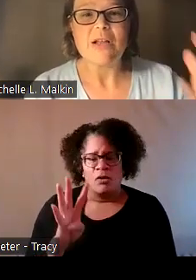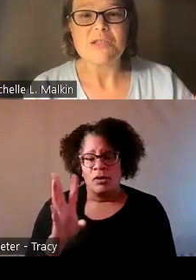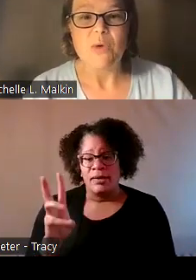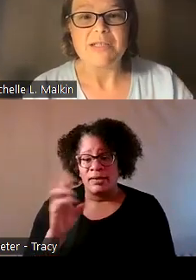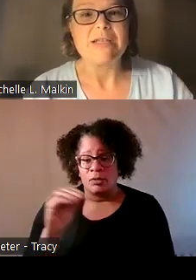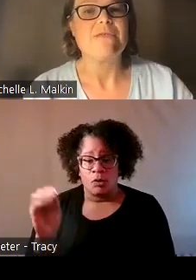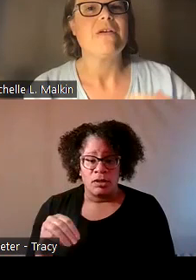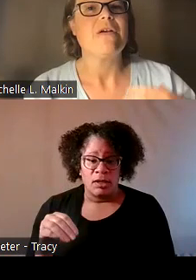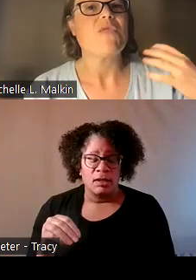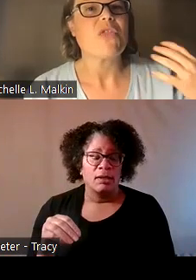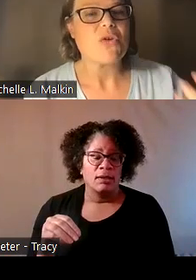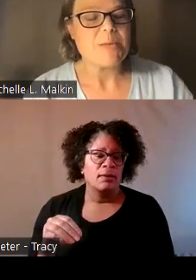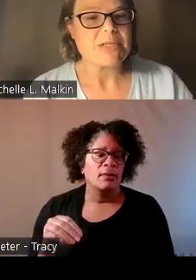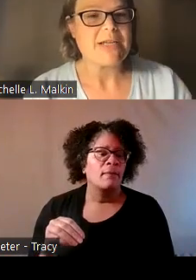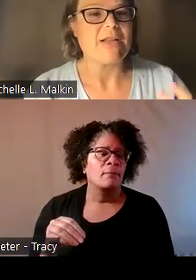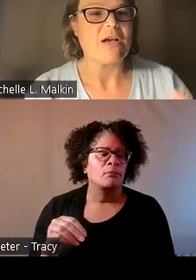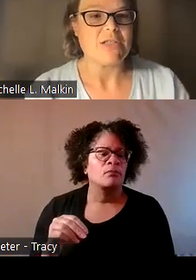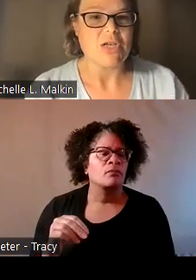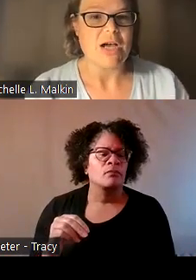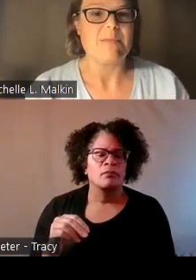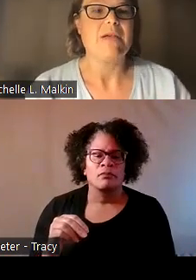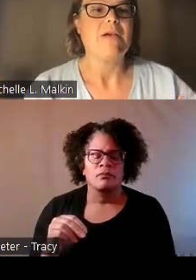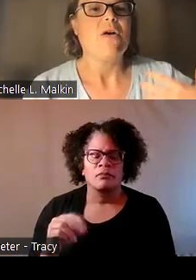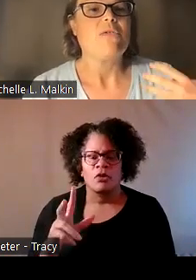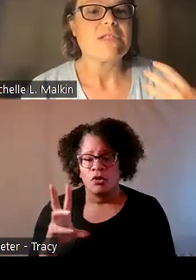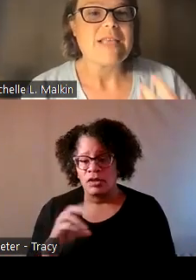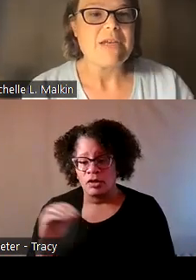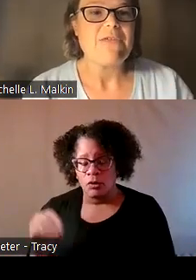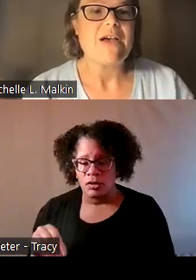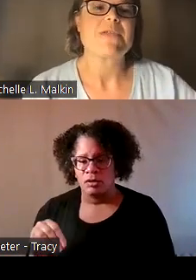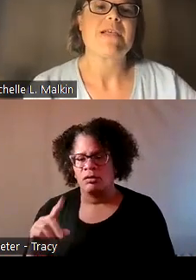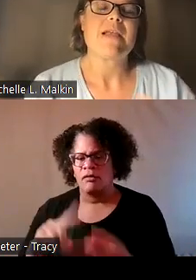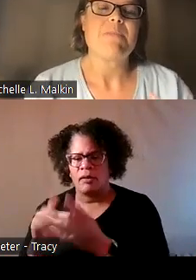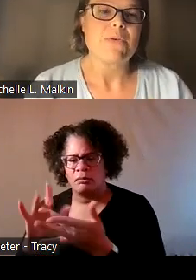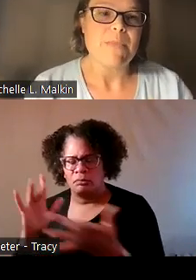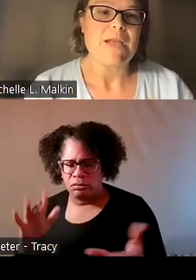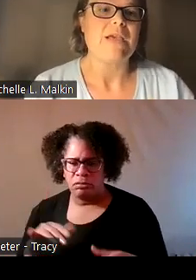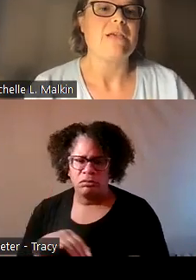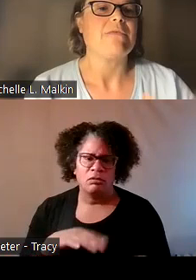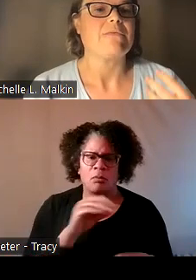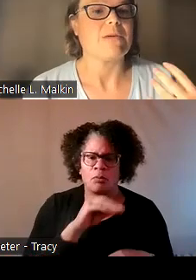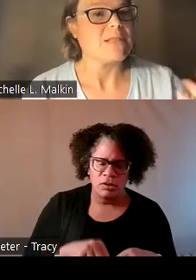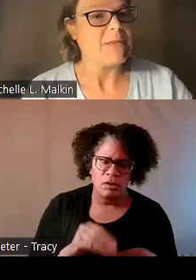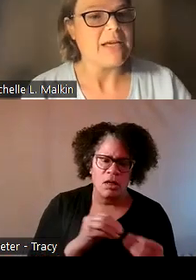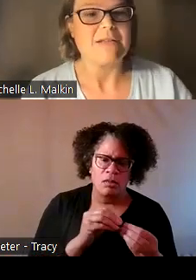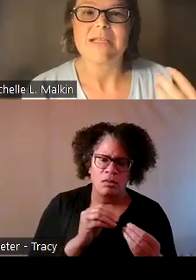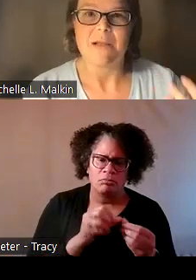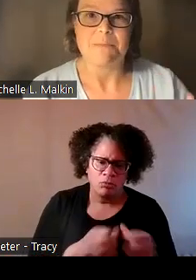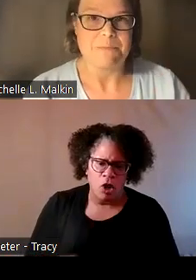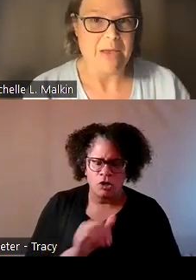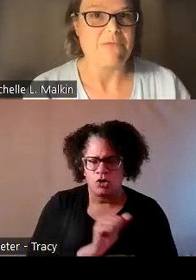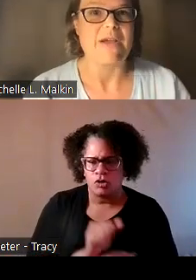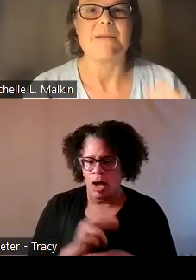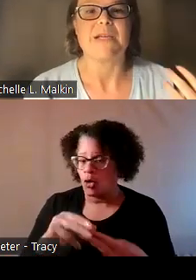46% had lost a relative. Over 30% had lost a job. Over 75% had borrowed money from somebody else to